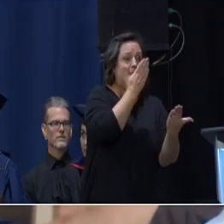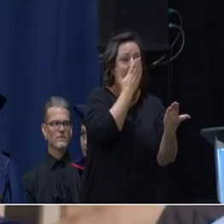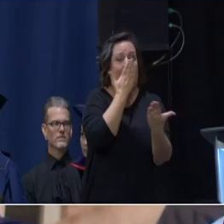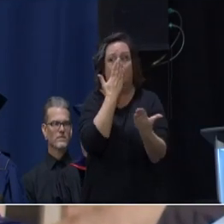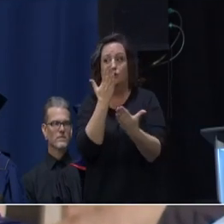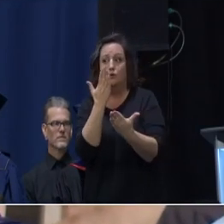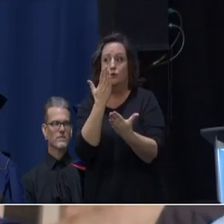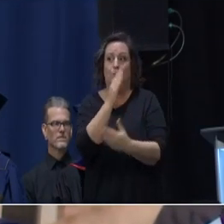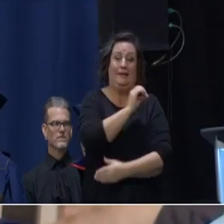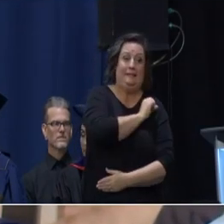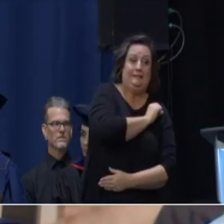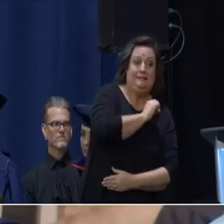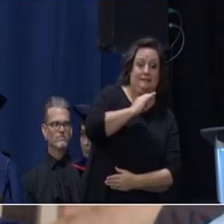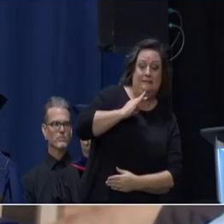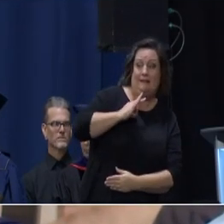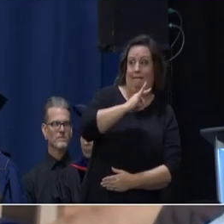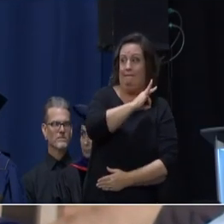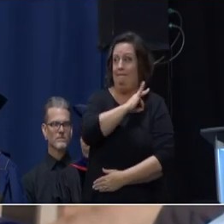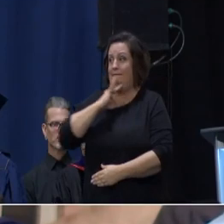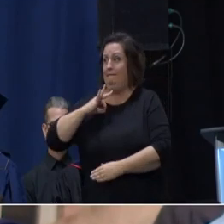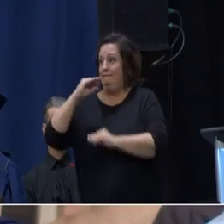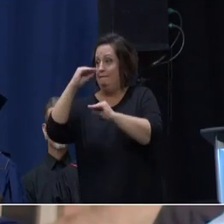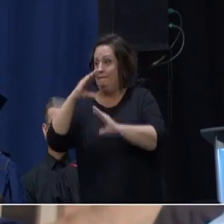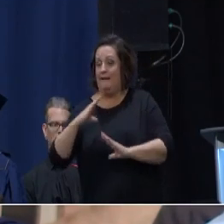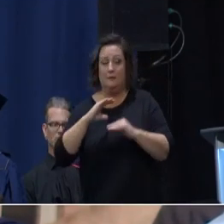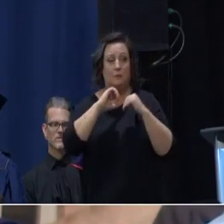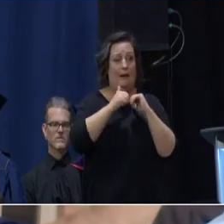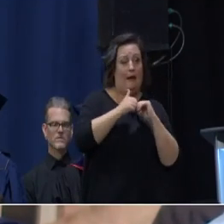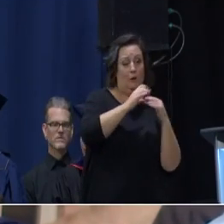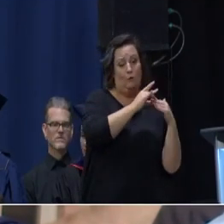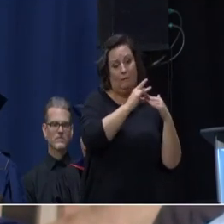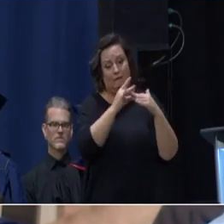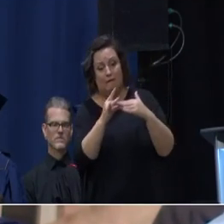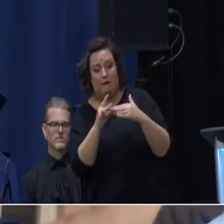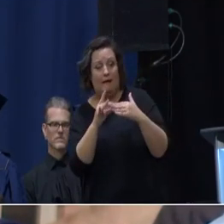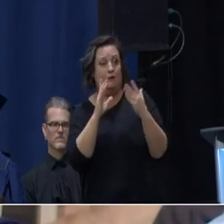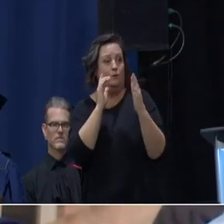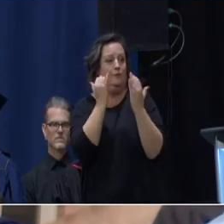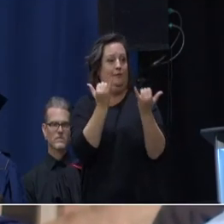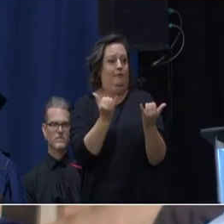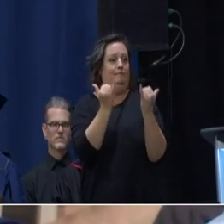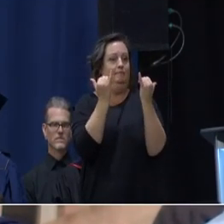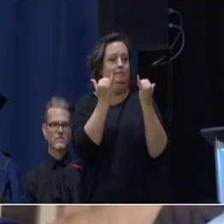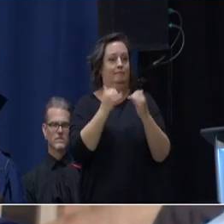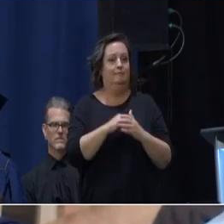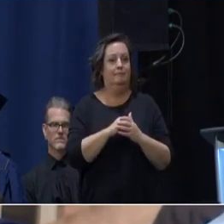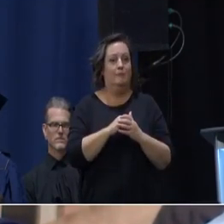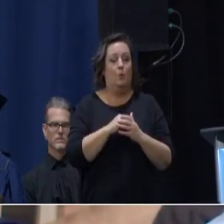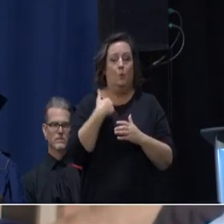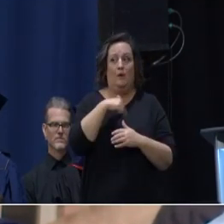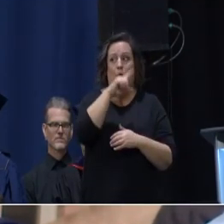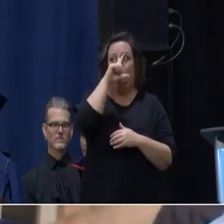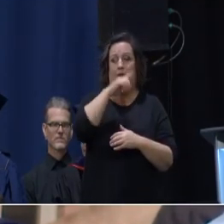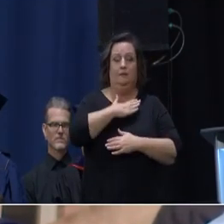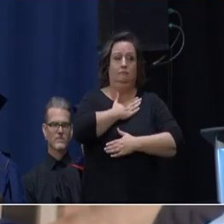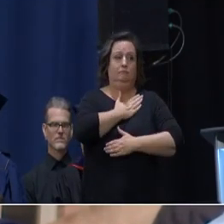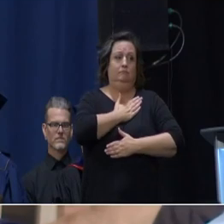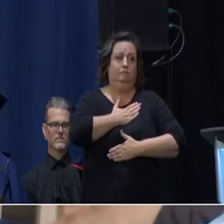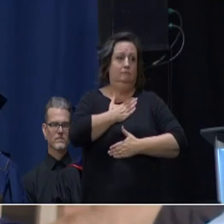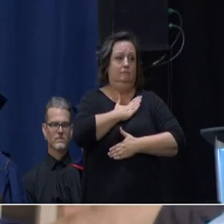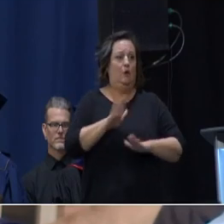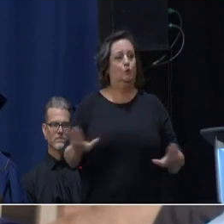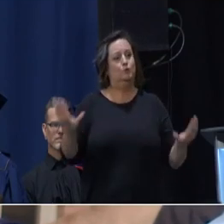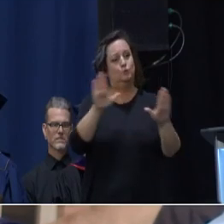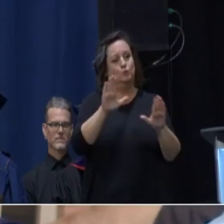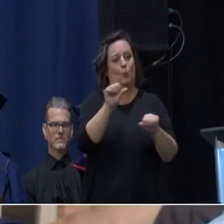for the way you have guided these students to this moment in their academic career. We truly appreciate all the work you have put into